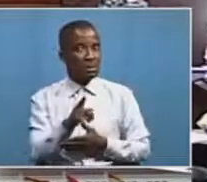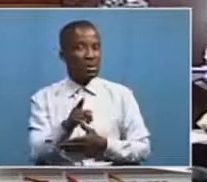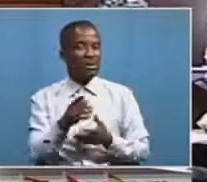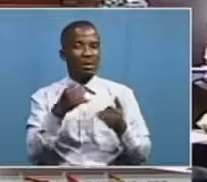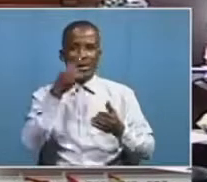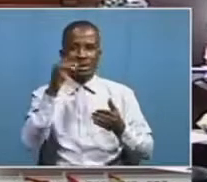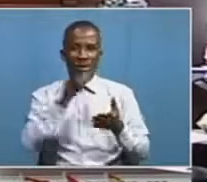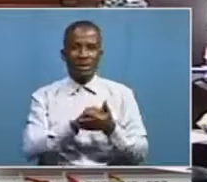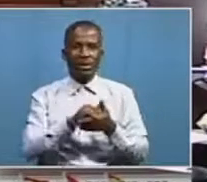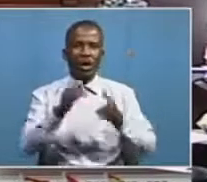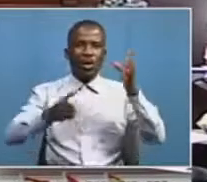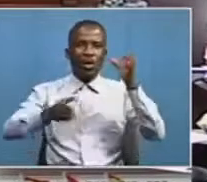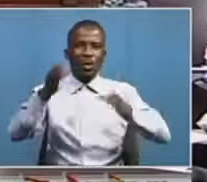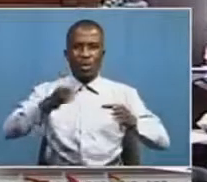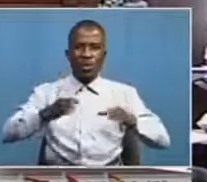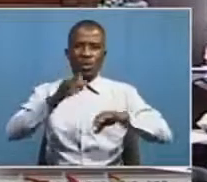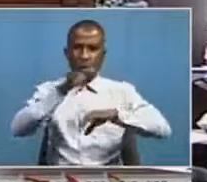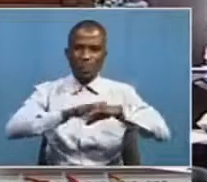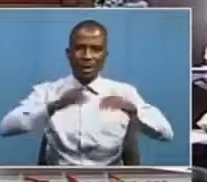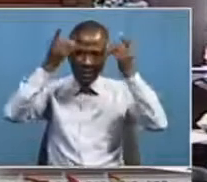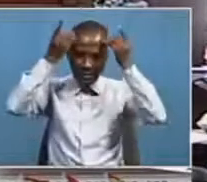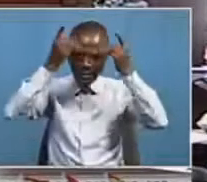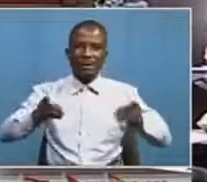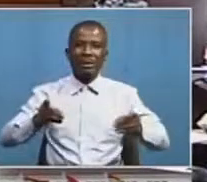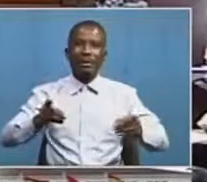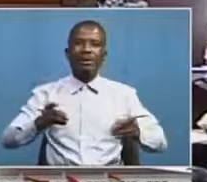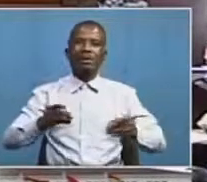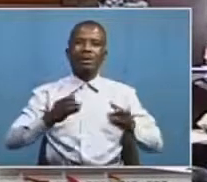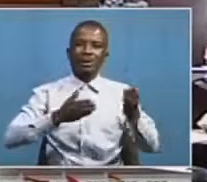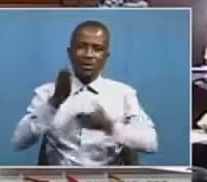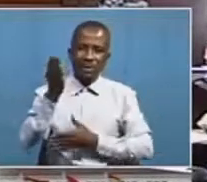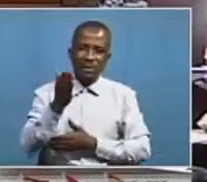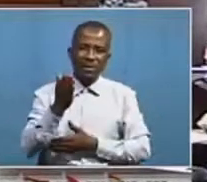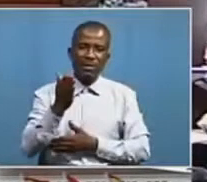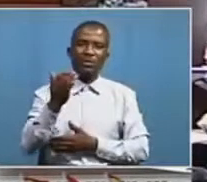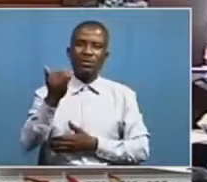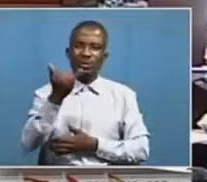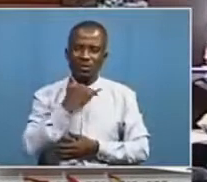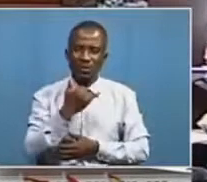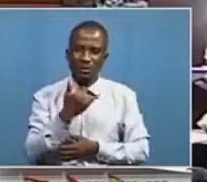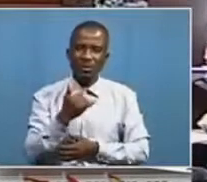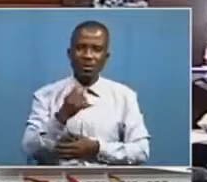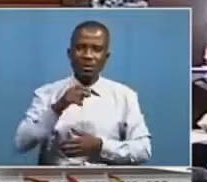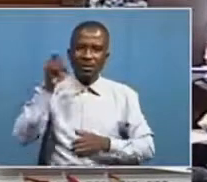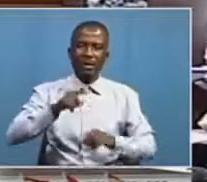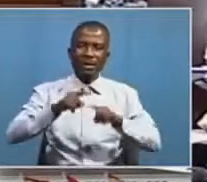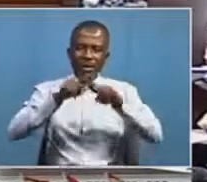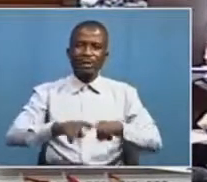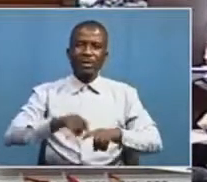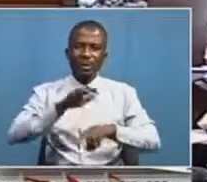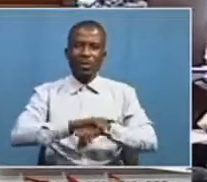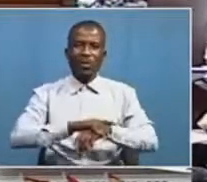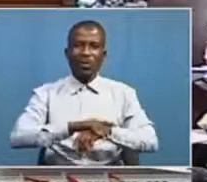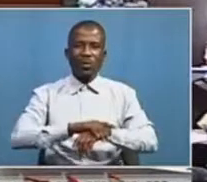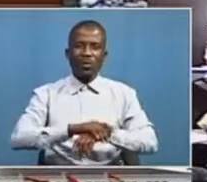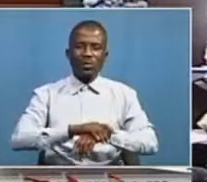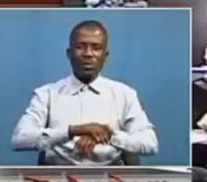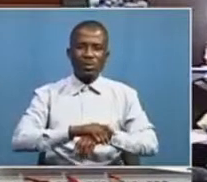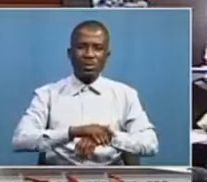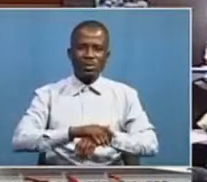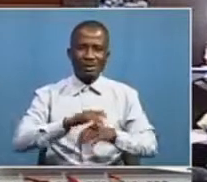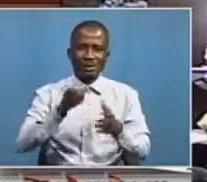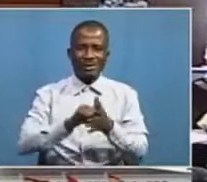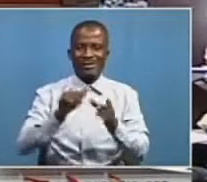state that a court called upon to decide whether or not a party has a course of action must not dwell so much on the strength of that